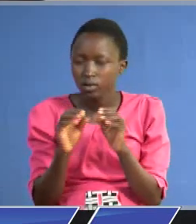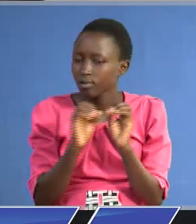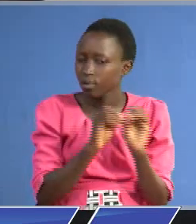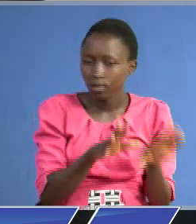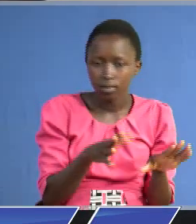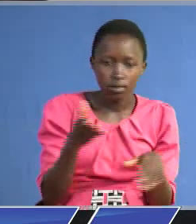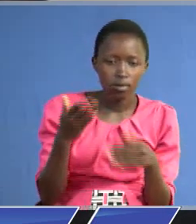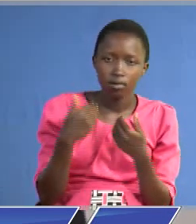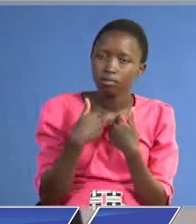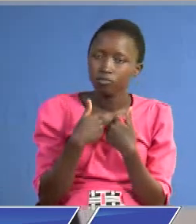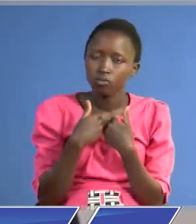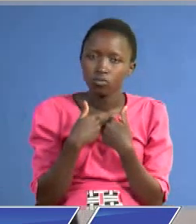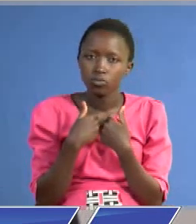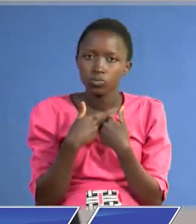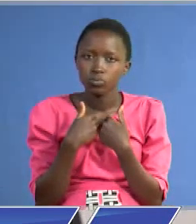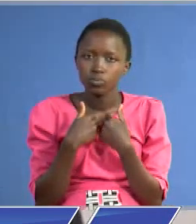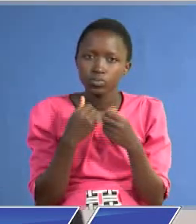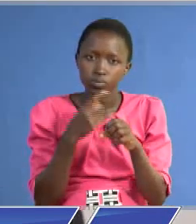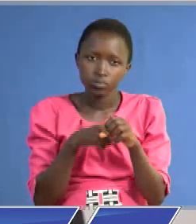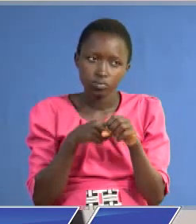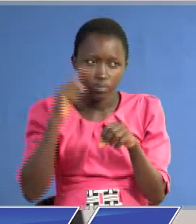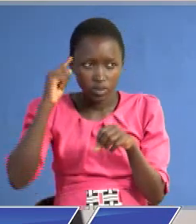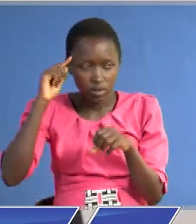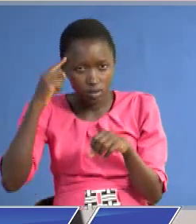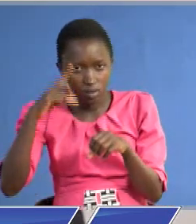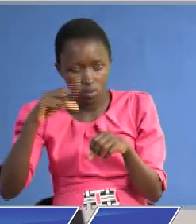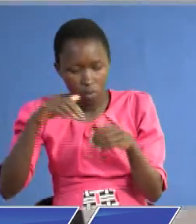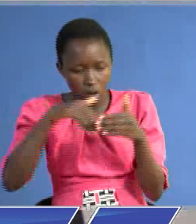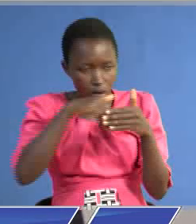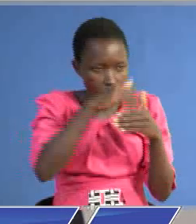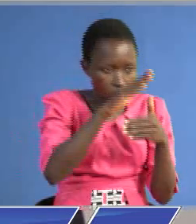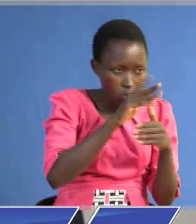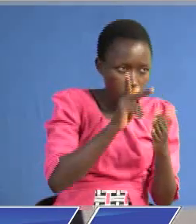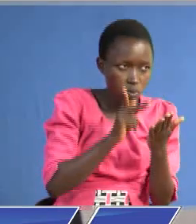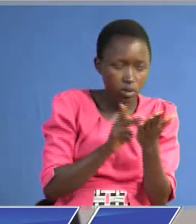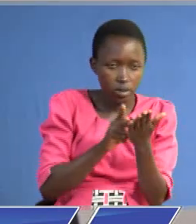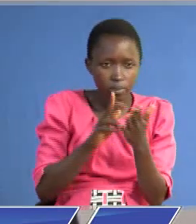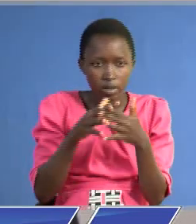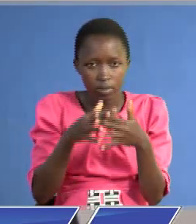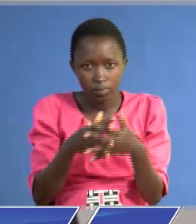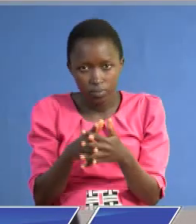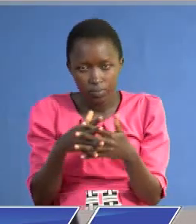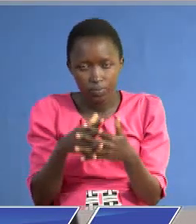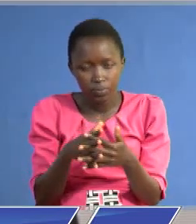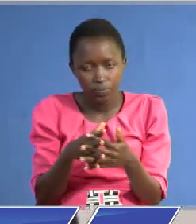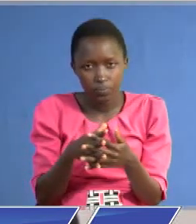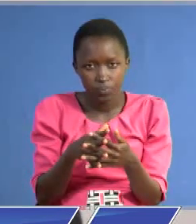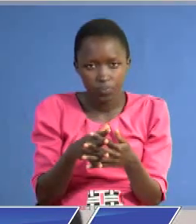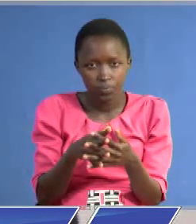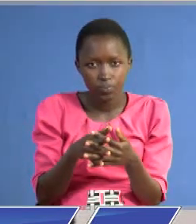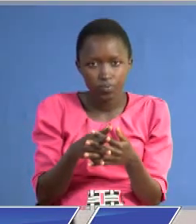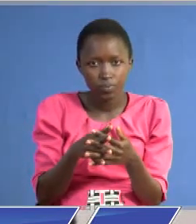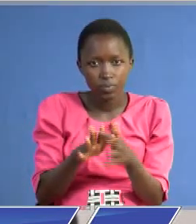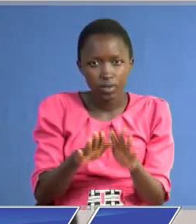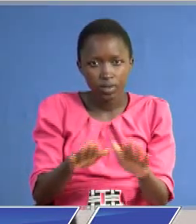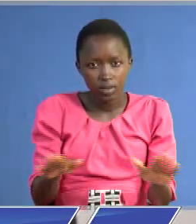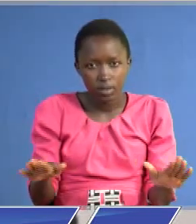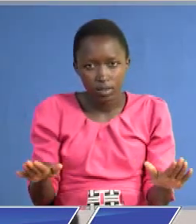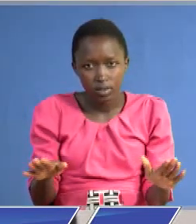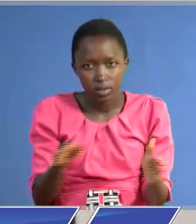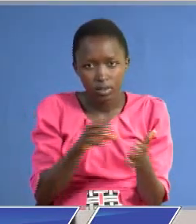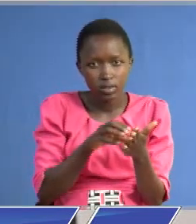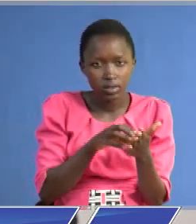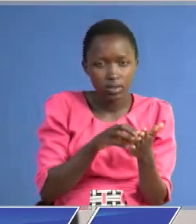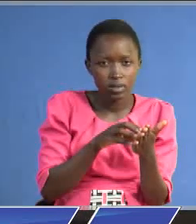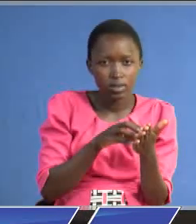nothing. And even as we are thinking of going out there to install these instruments, the land issues in this country are